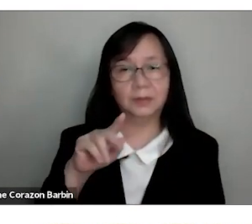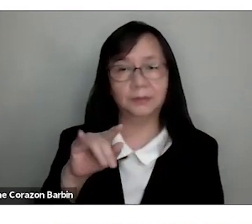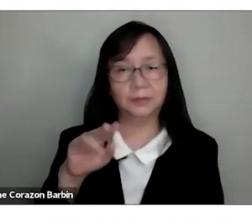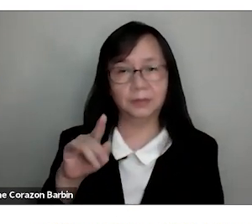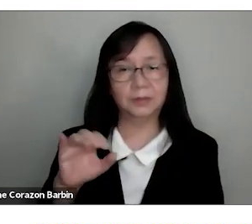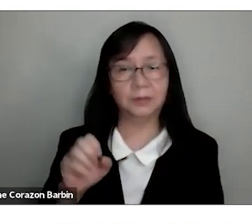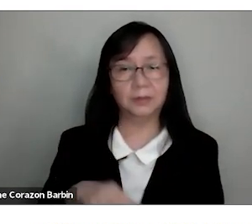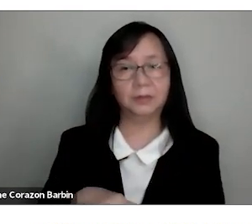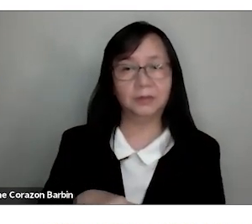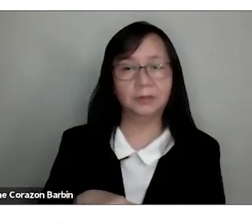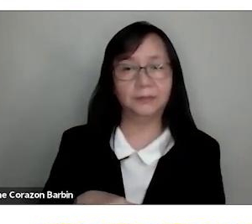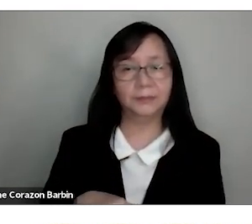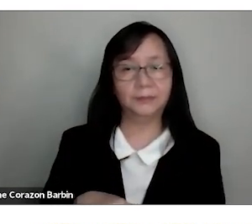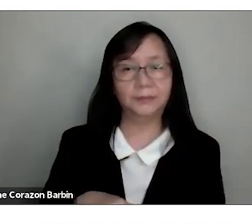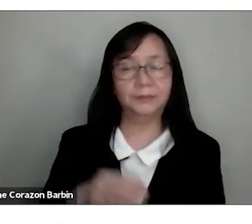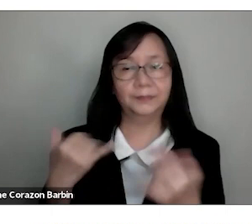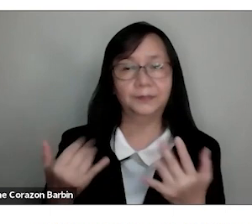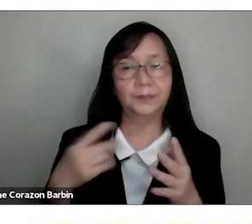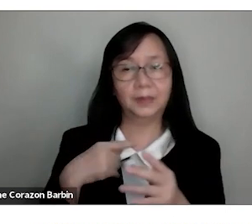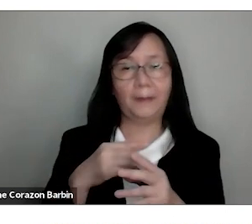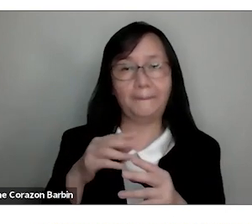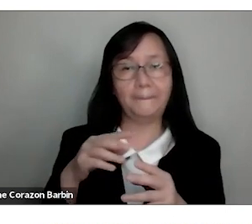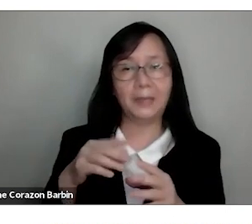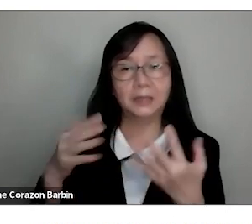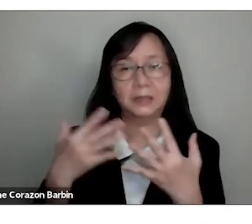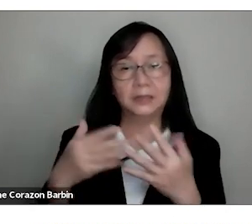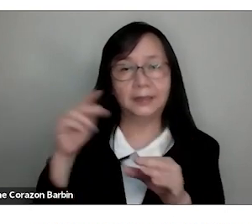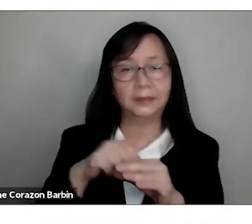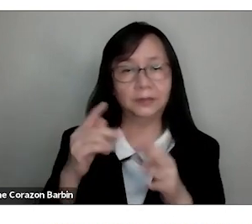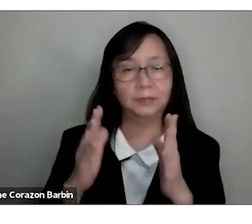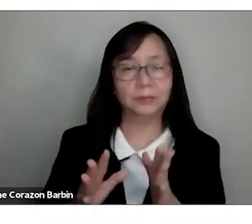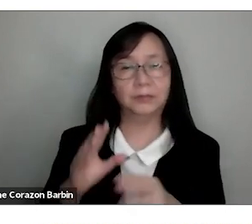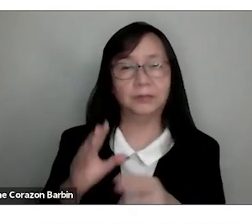consultation. This was the case of the delegates from the Lao PDR.